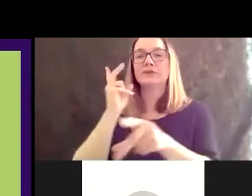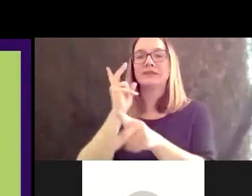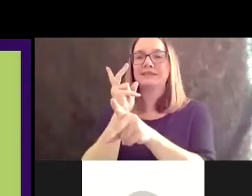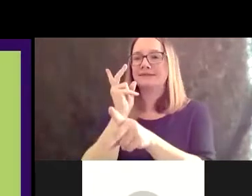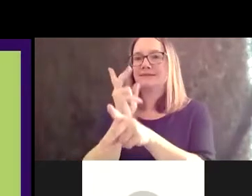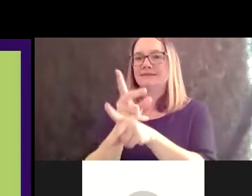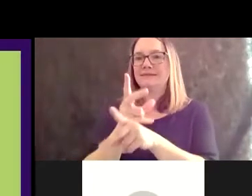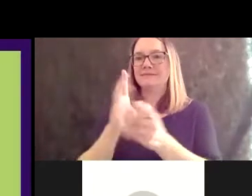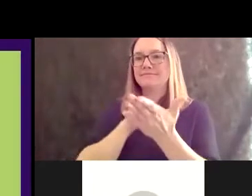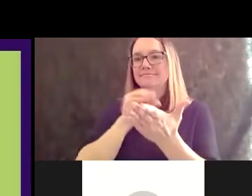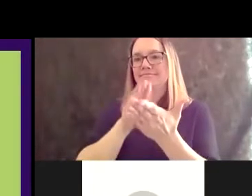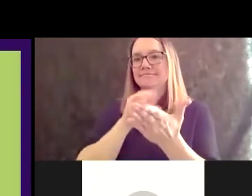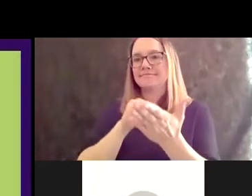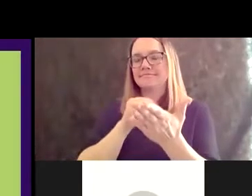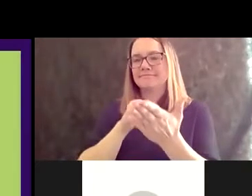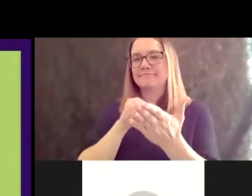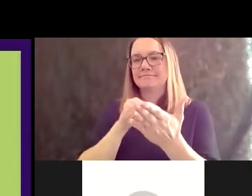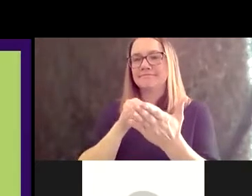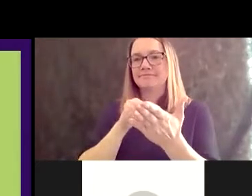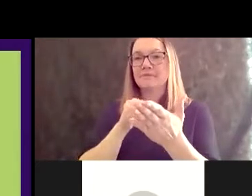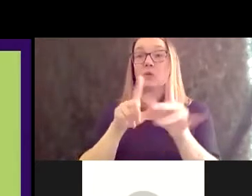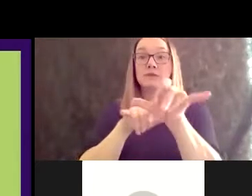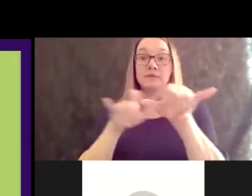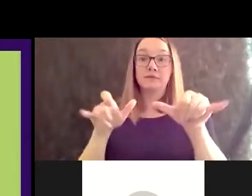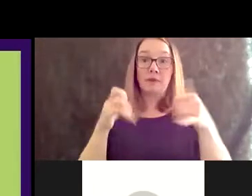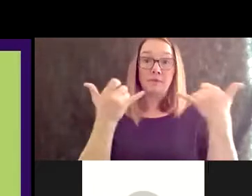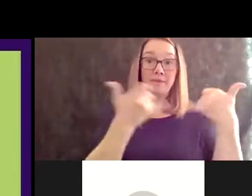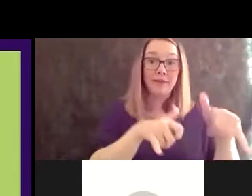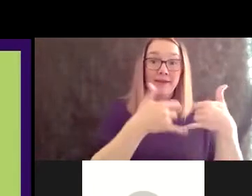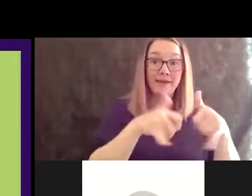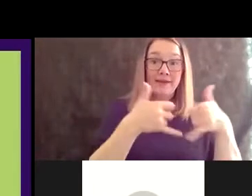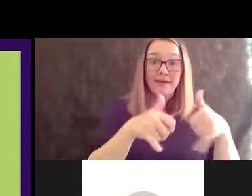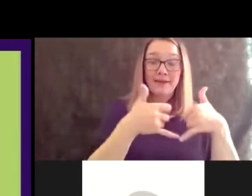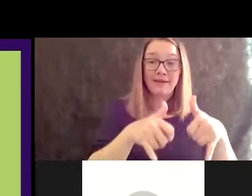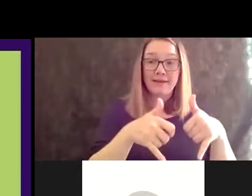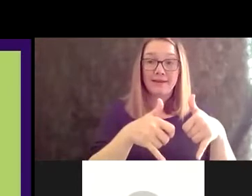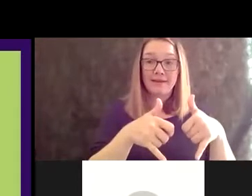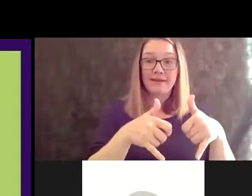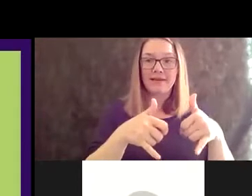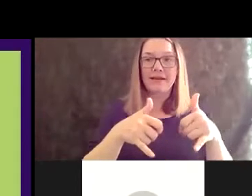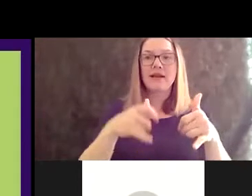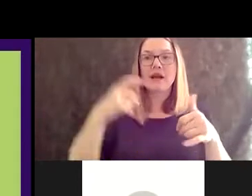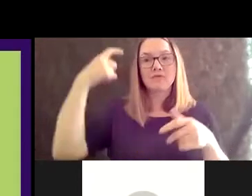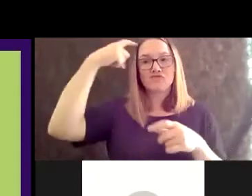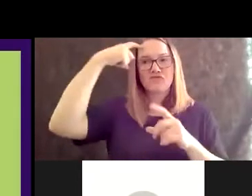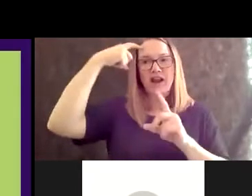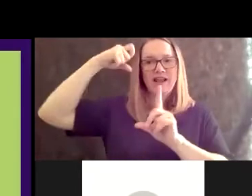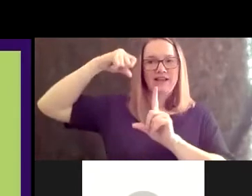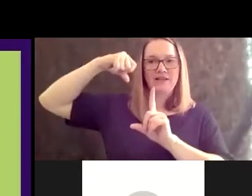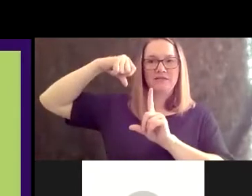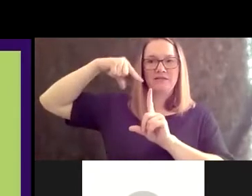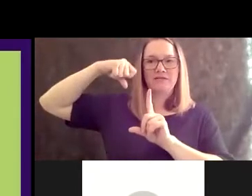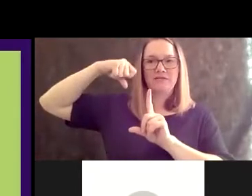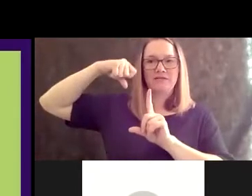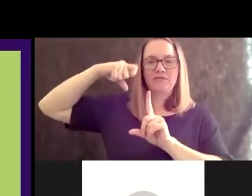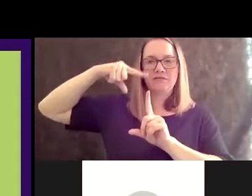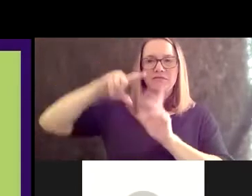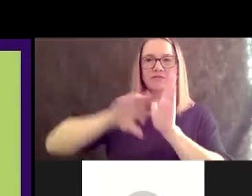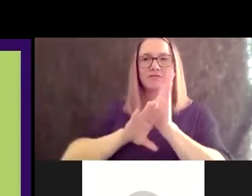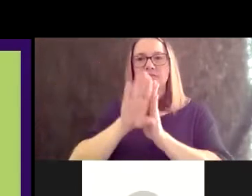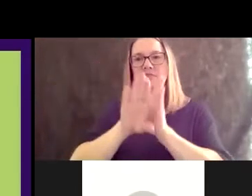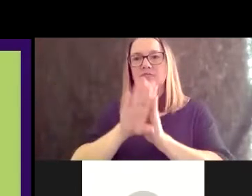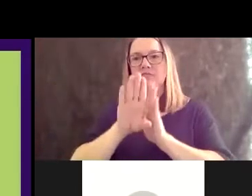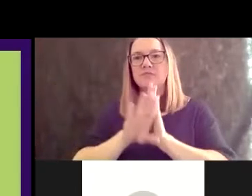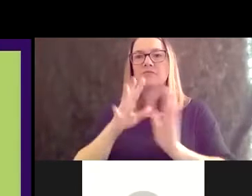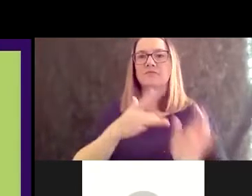we're playing, this stimulates the parts of our brain that helps emotional and cognitive